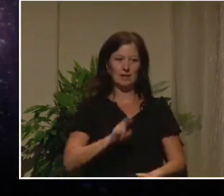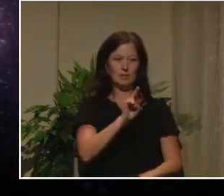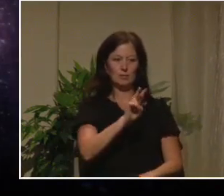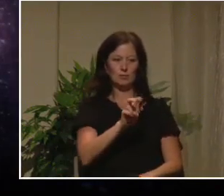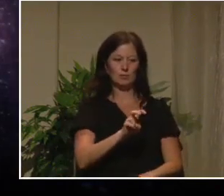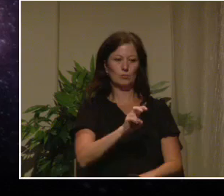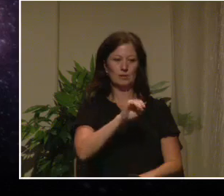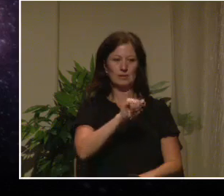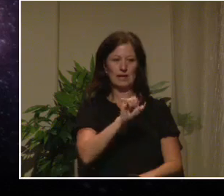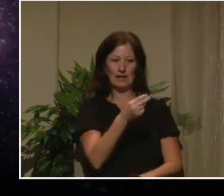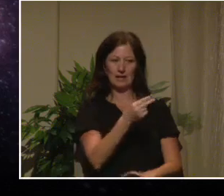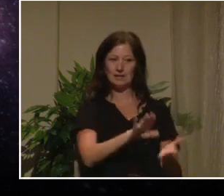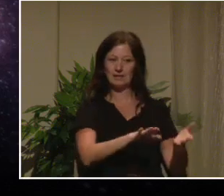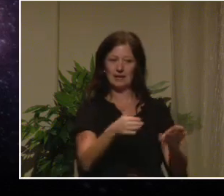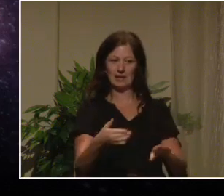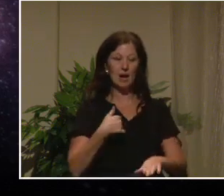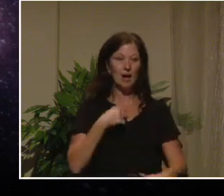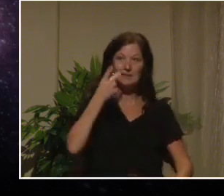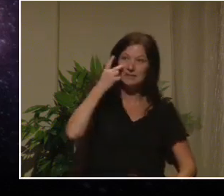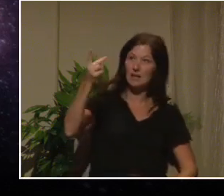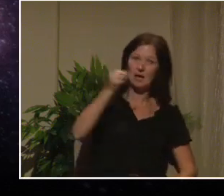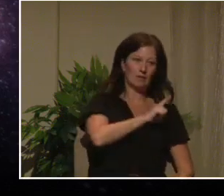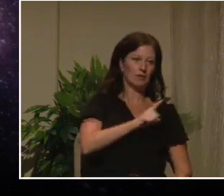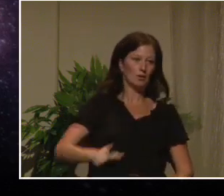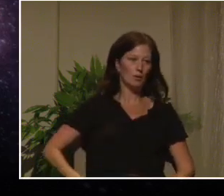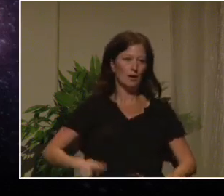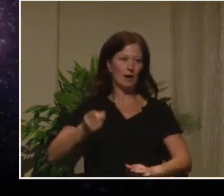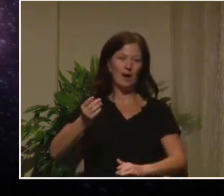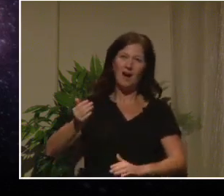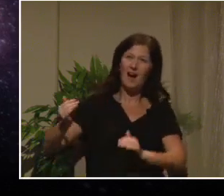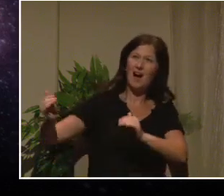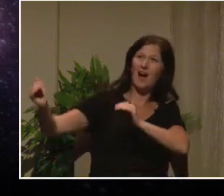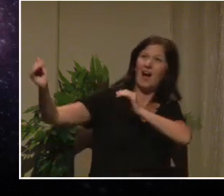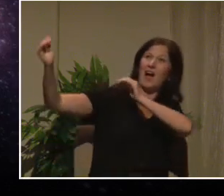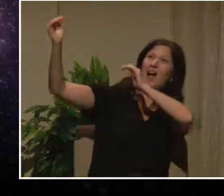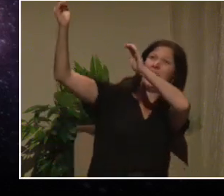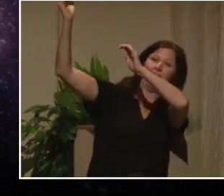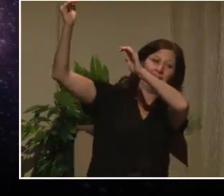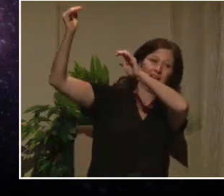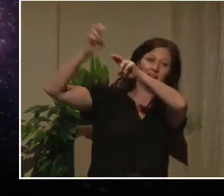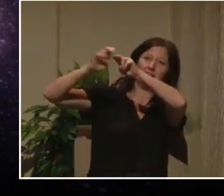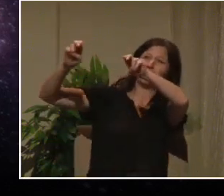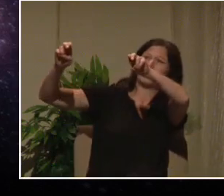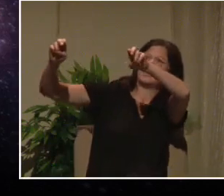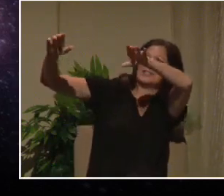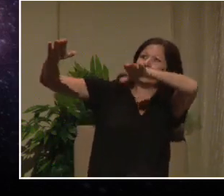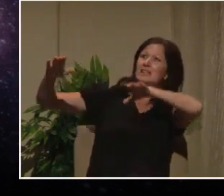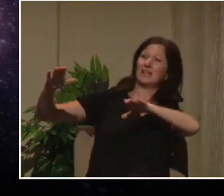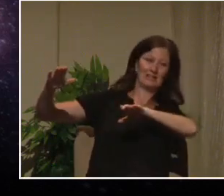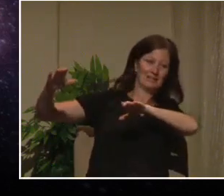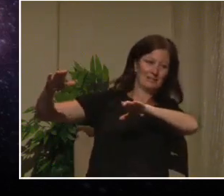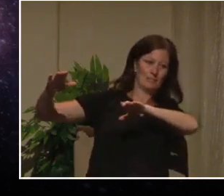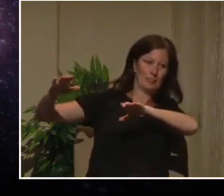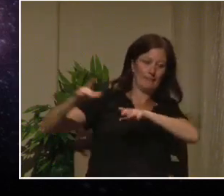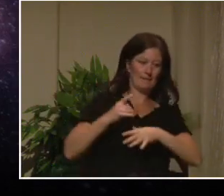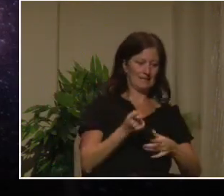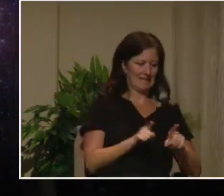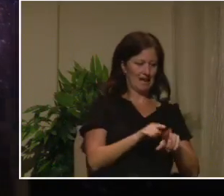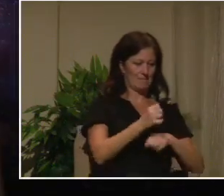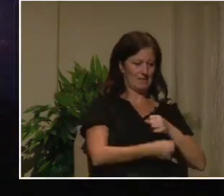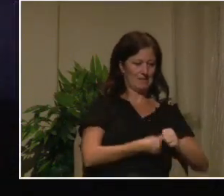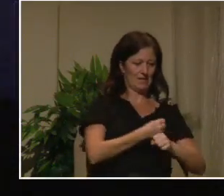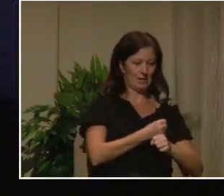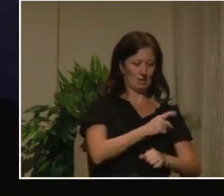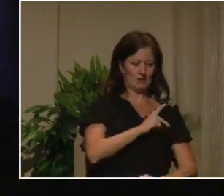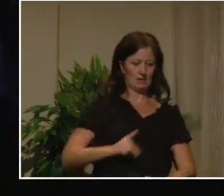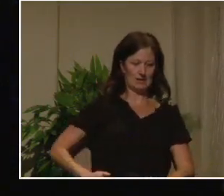the Lord high and exalted, seated on a throne. So, okay, in the year King